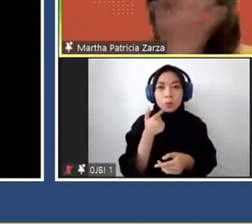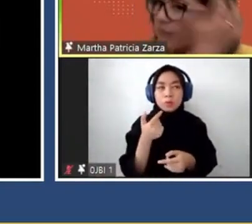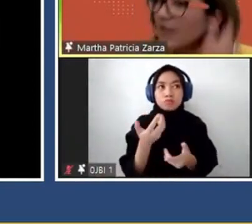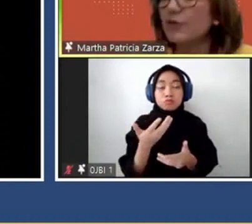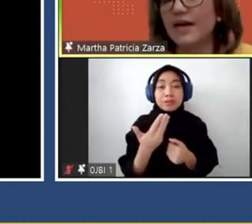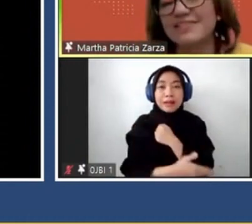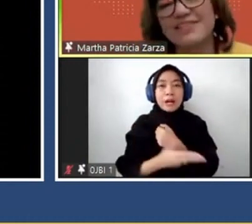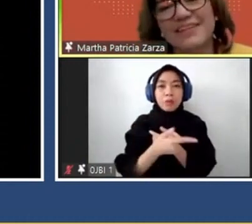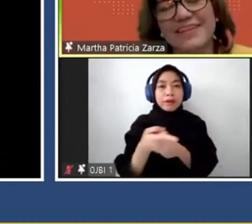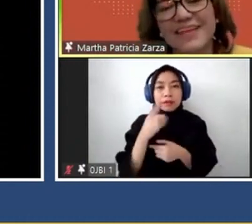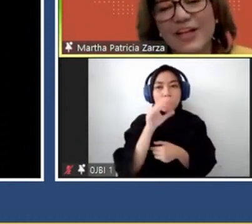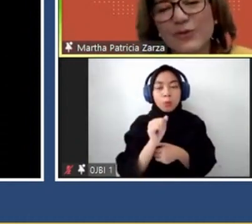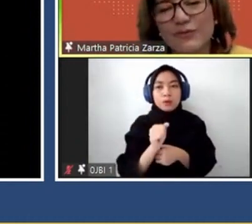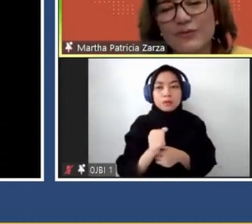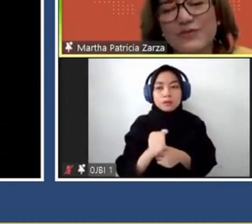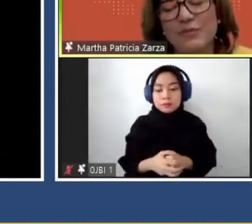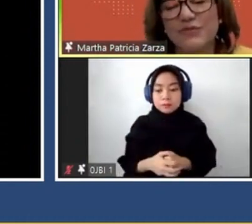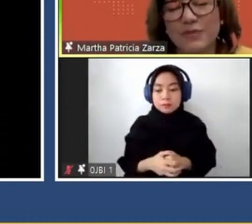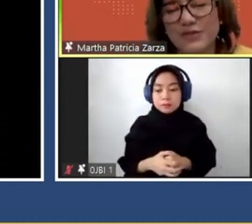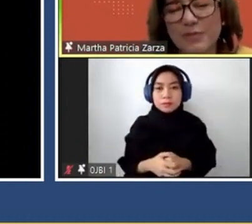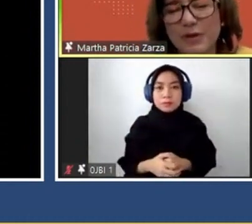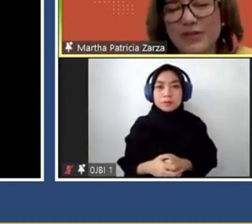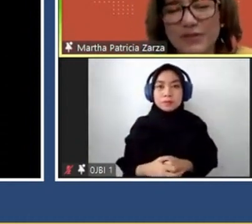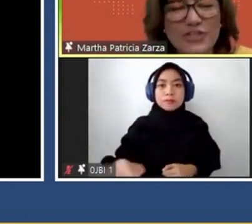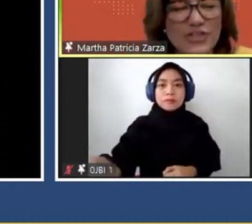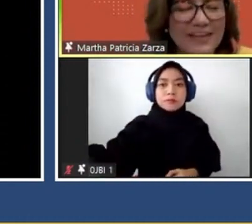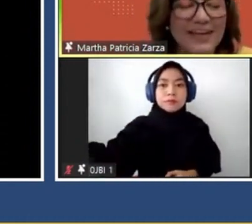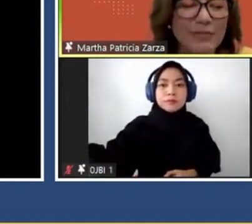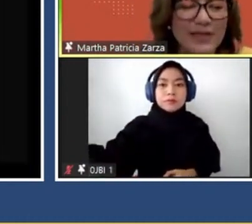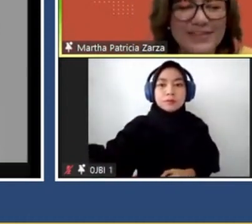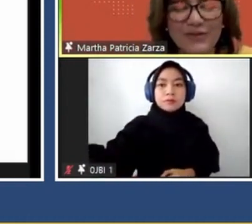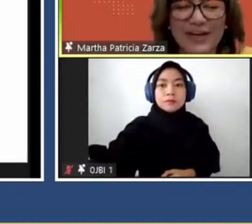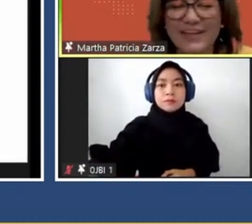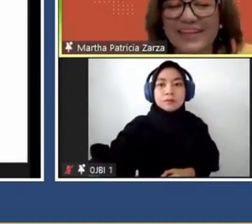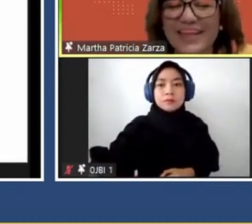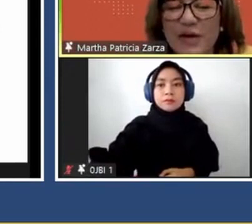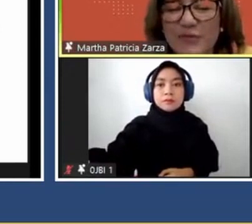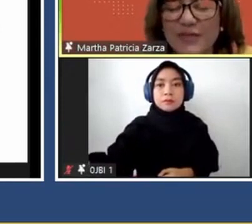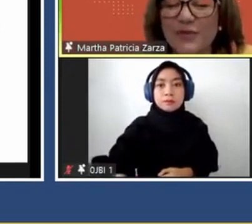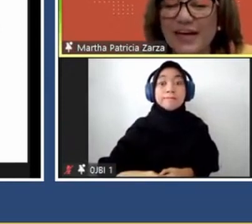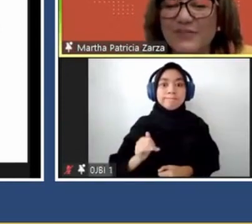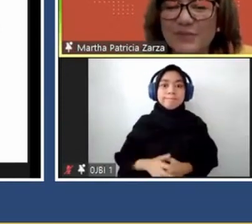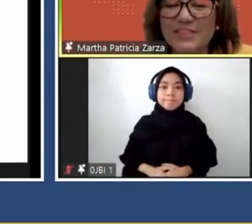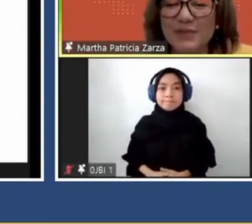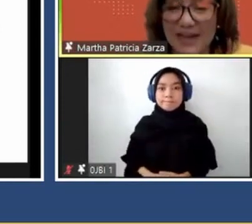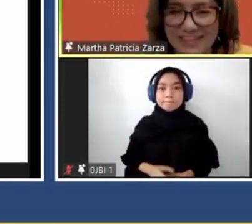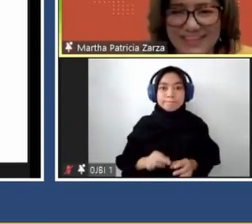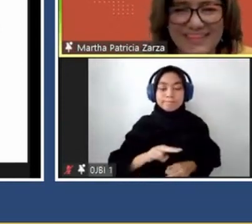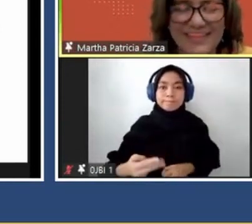So I started looking for some information about Indonesia and Mexico, and it came out that we have